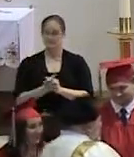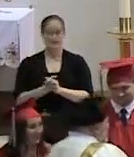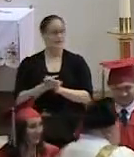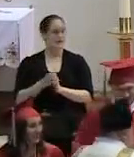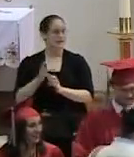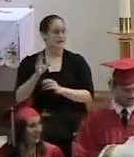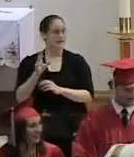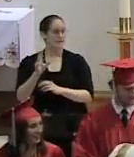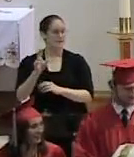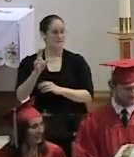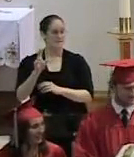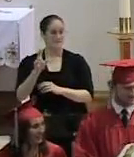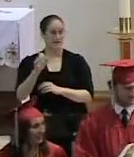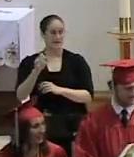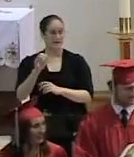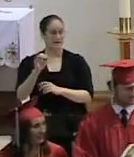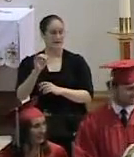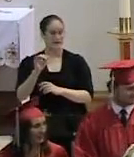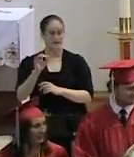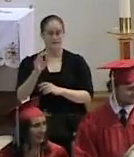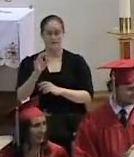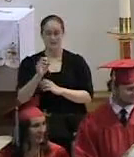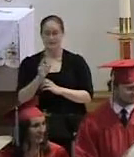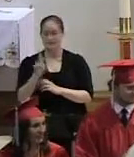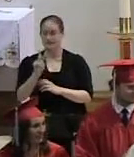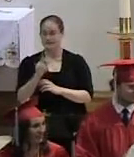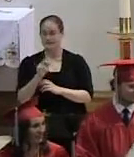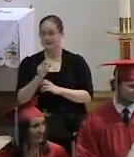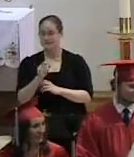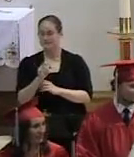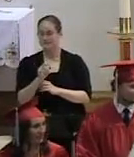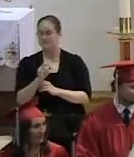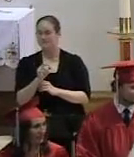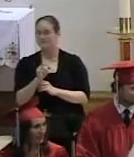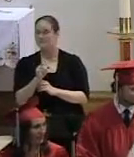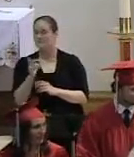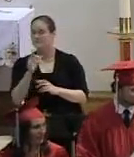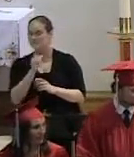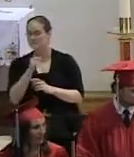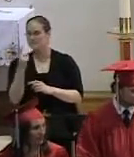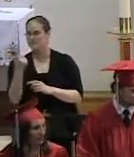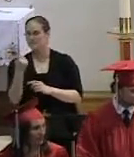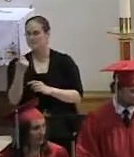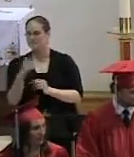Jalea. Got to make sure I get the check so you don't get two. There.